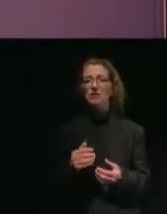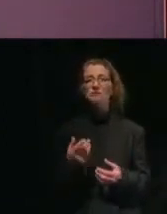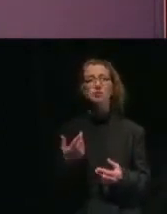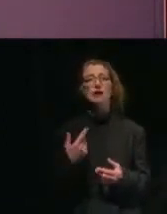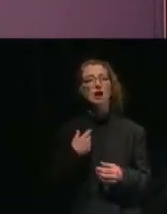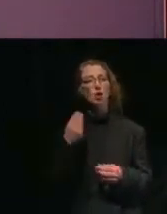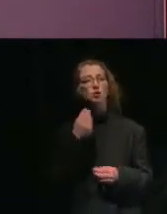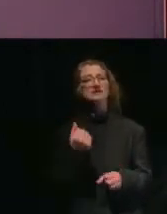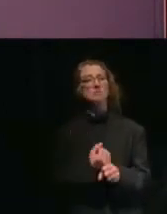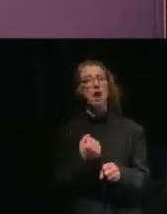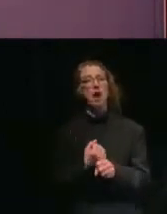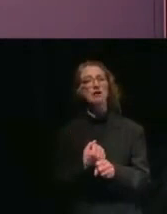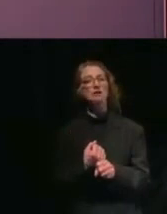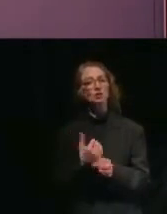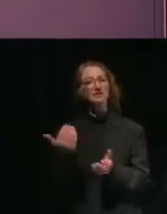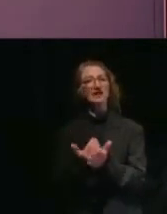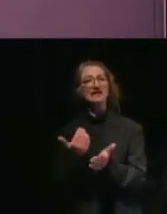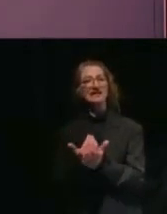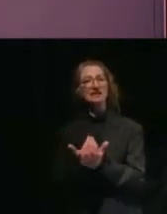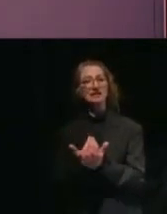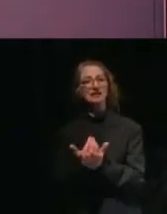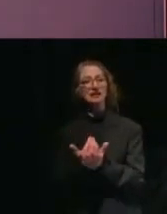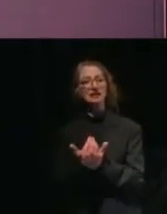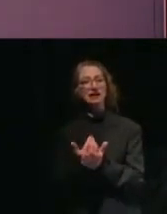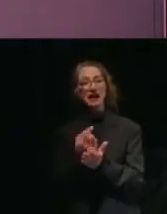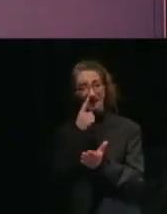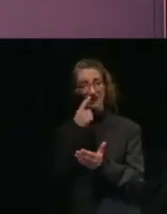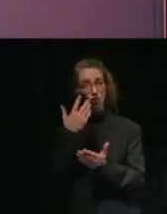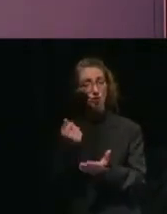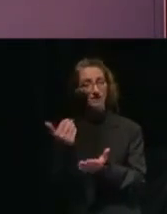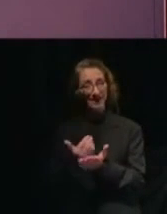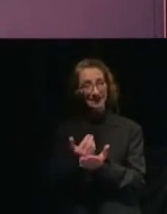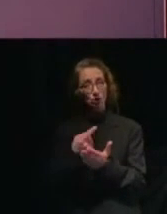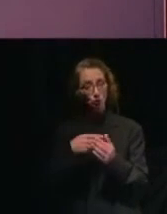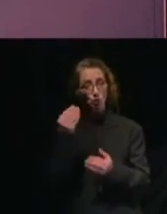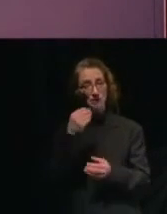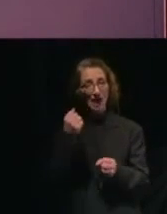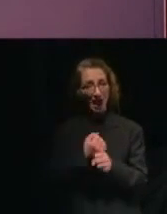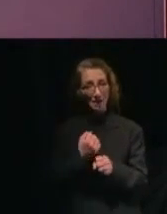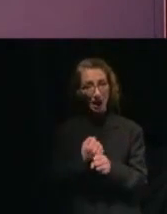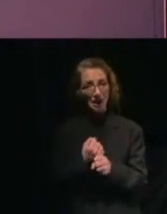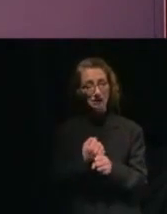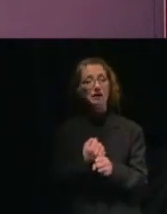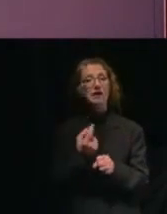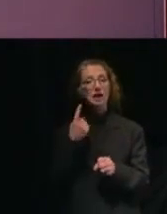Which can be tricky with the KSK because one does not always have an artistic means of earning income that's recognized.